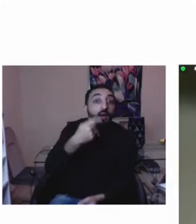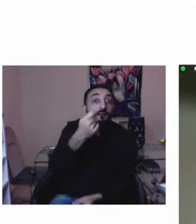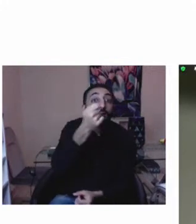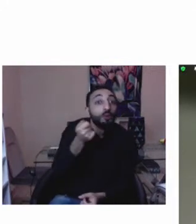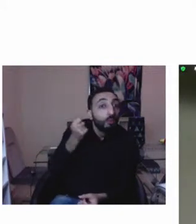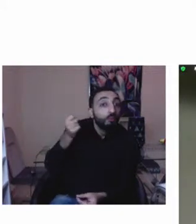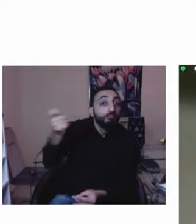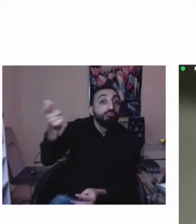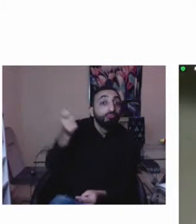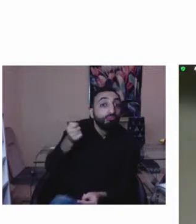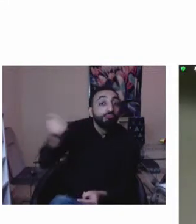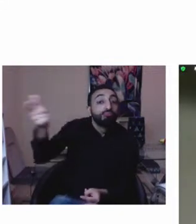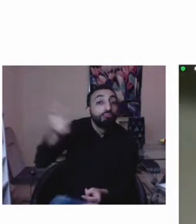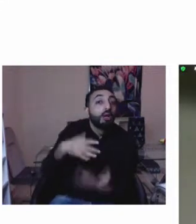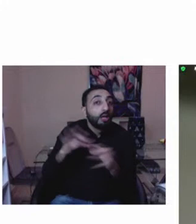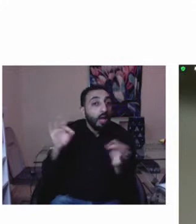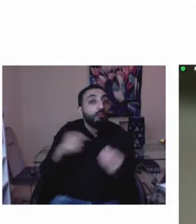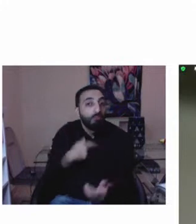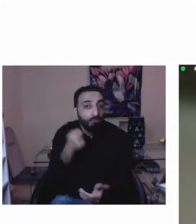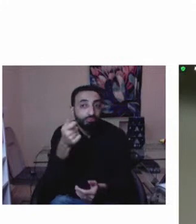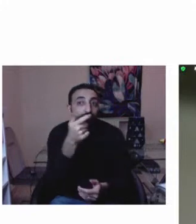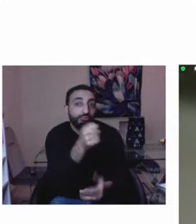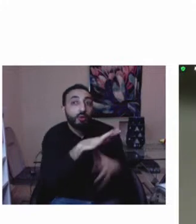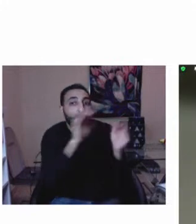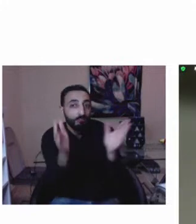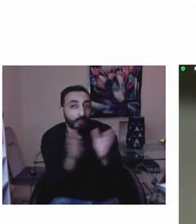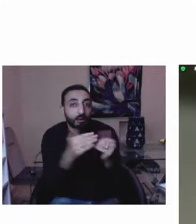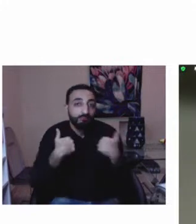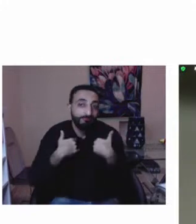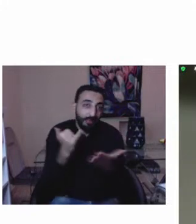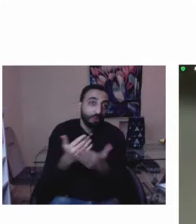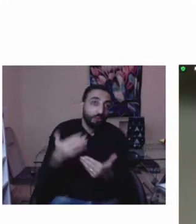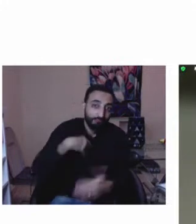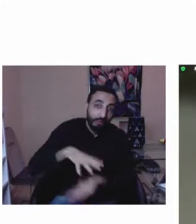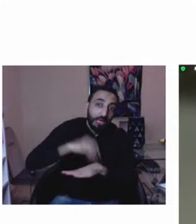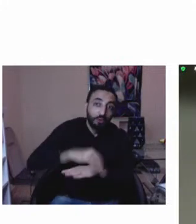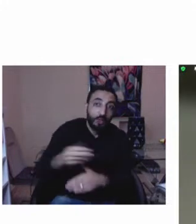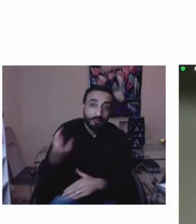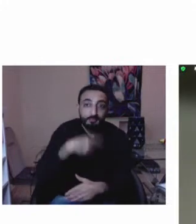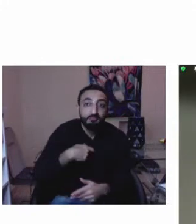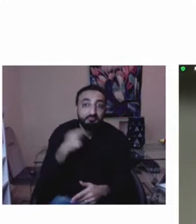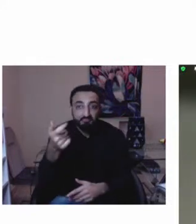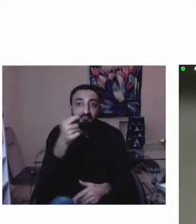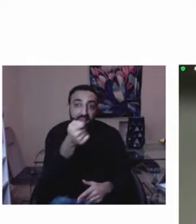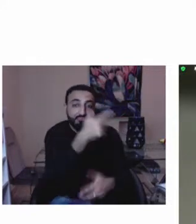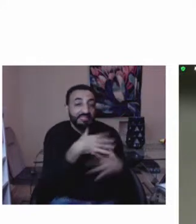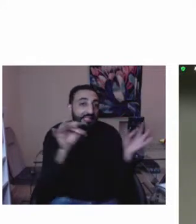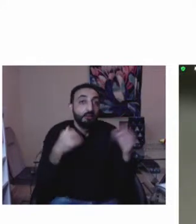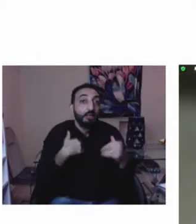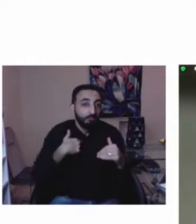supported in developing, will be used. So those are some examples. Thank you.